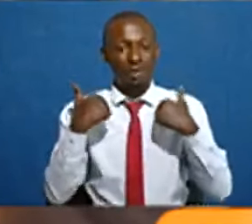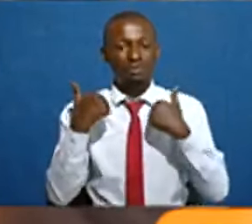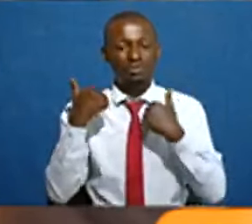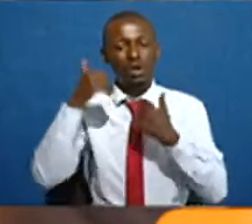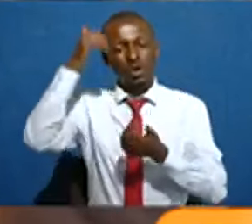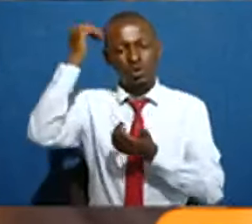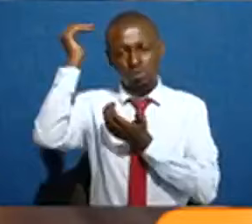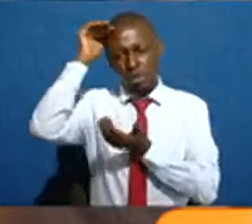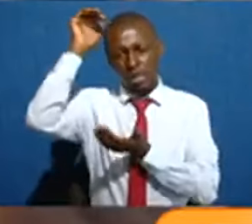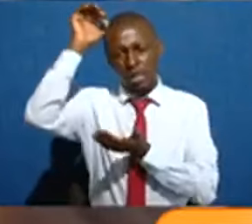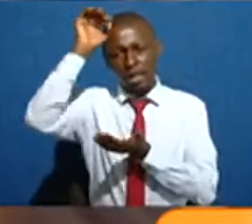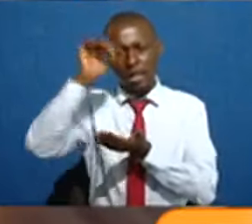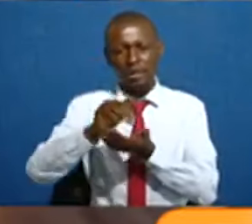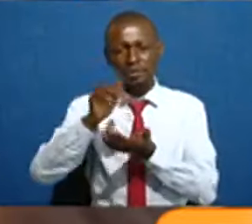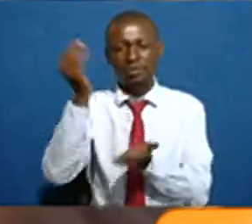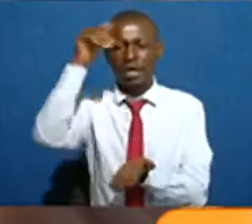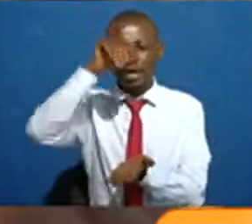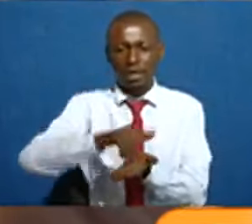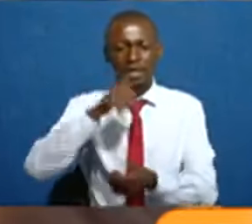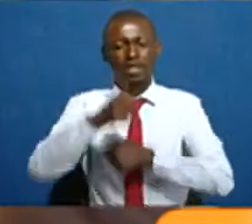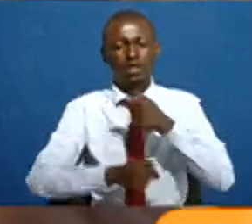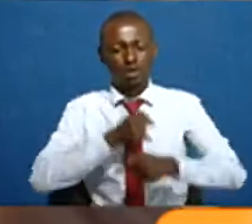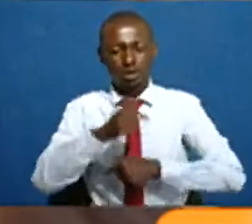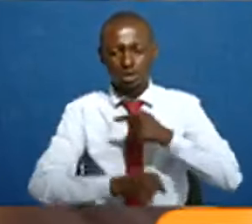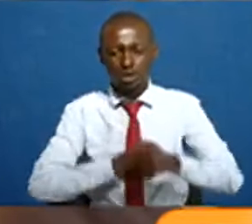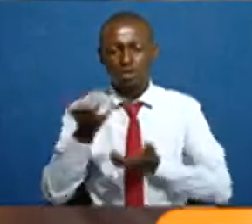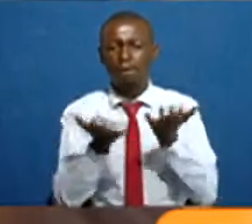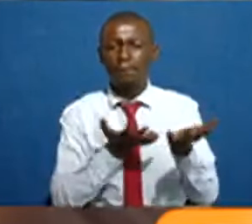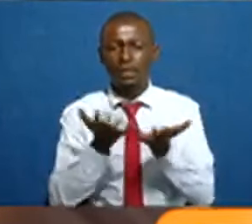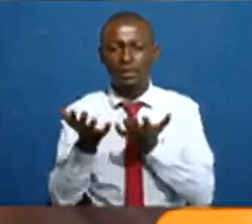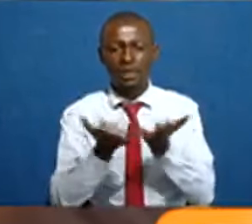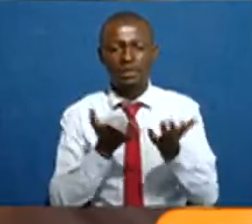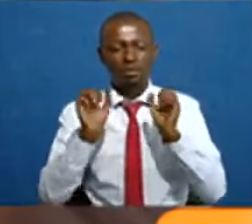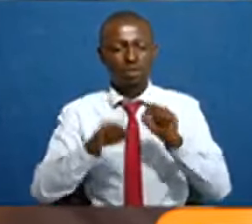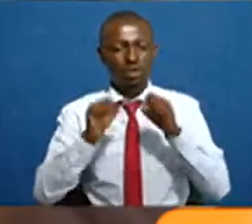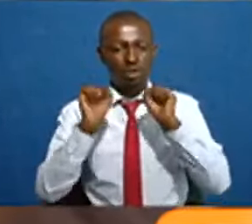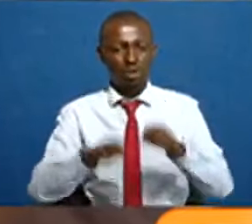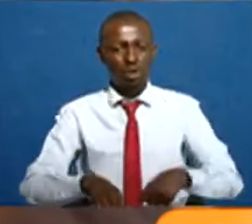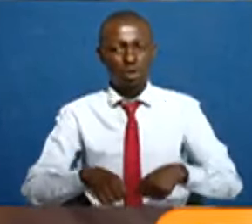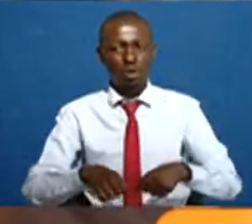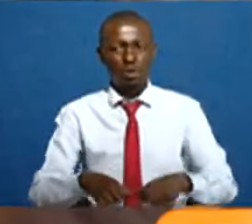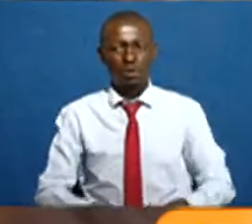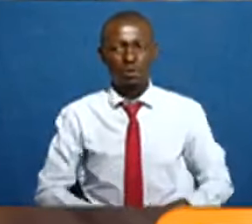believing they will rise again from the ruins. Ben Kirui, Citizen TV, Nairobi.